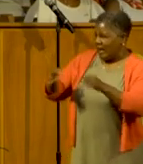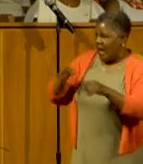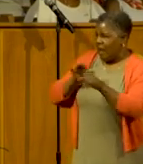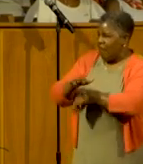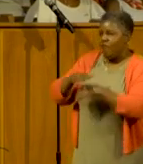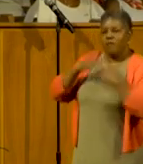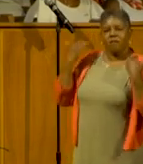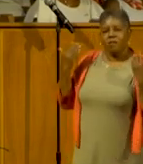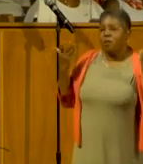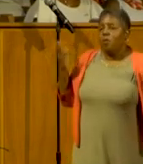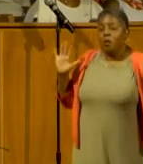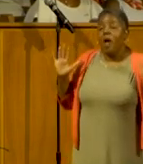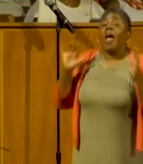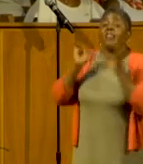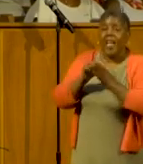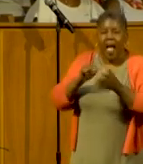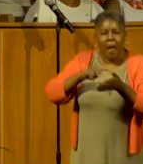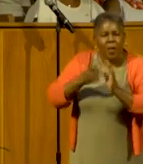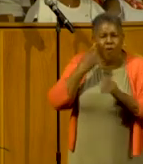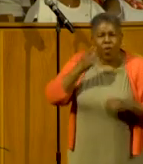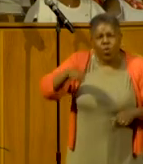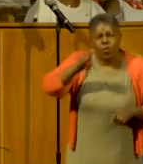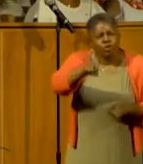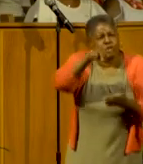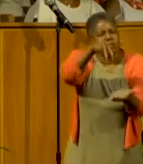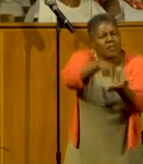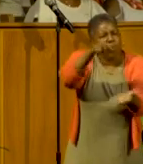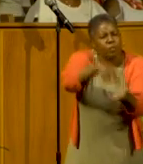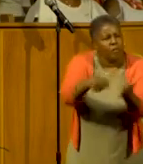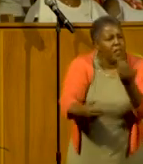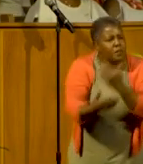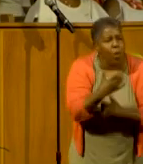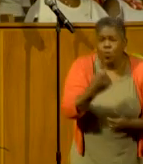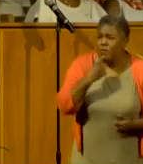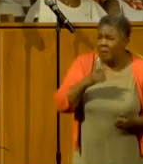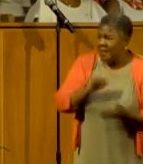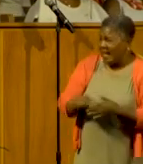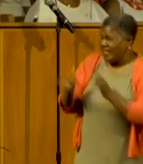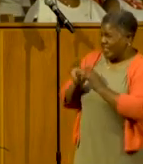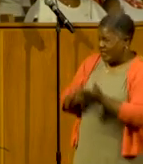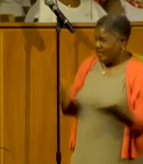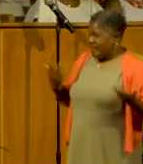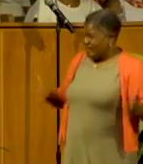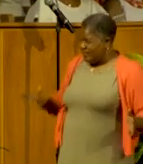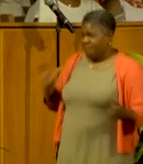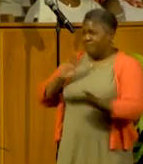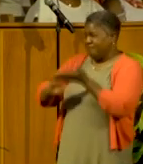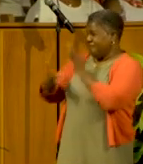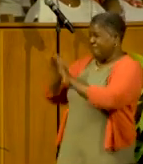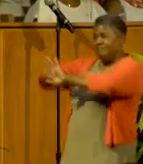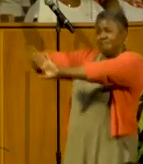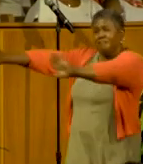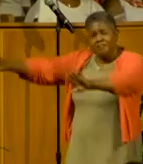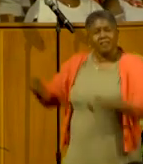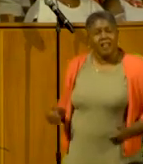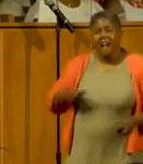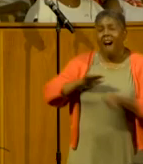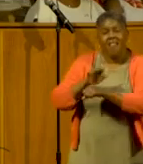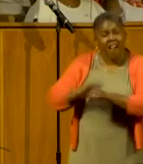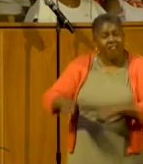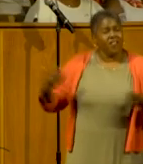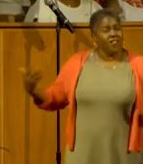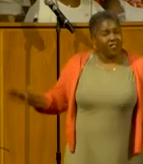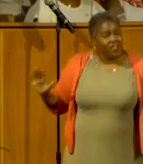enough, that should make you shout this morning. You tell him, you know what? Jesus said enough is enough. Enough